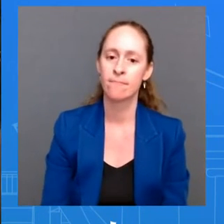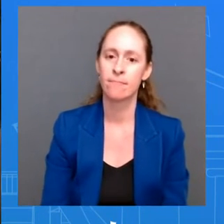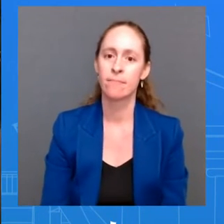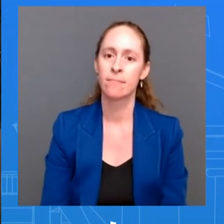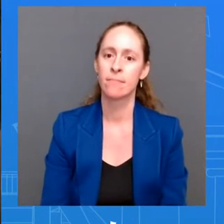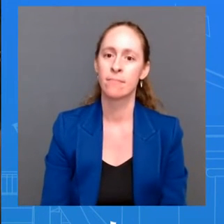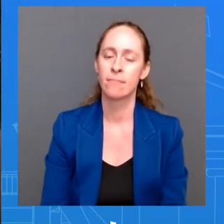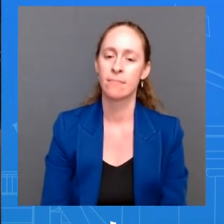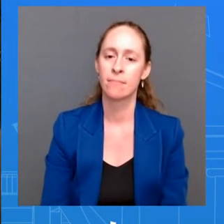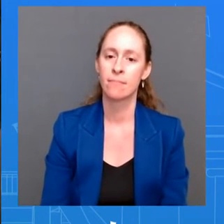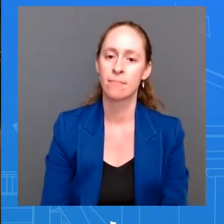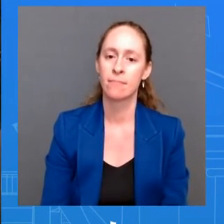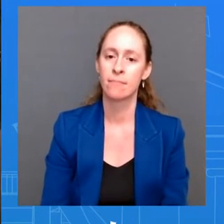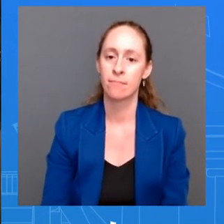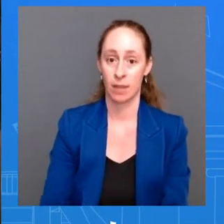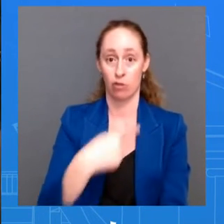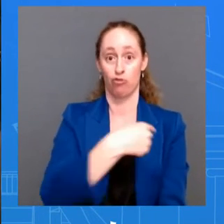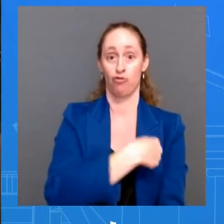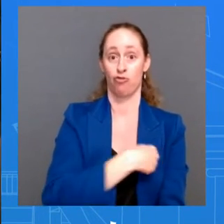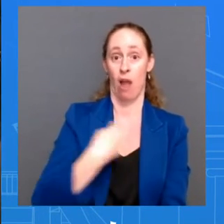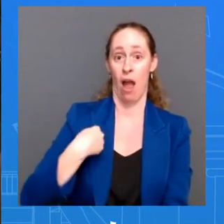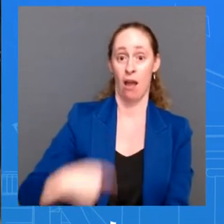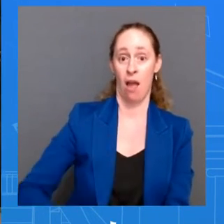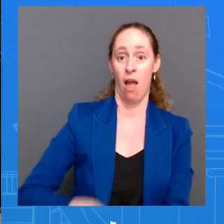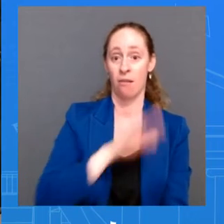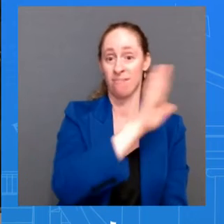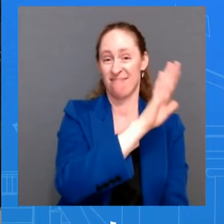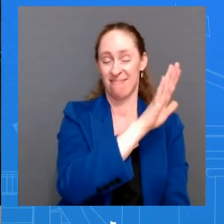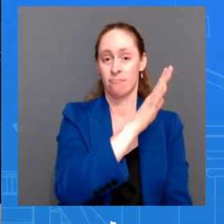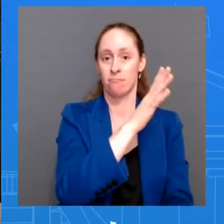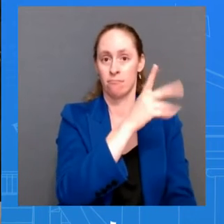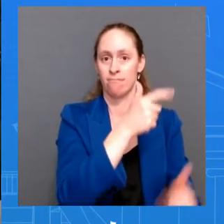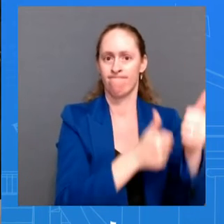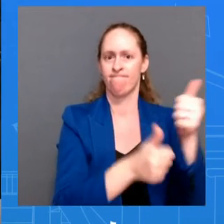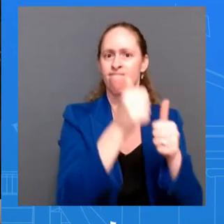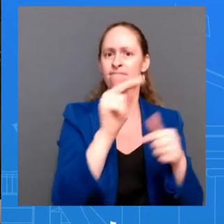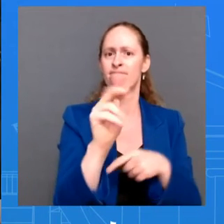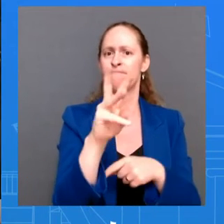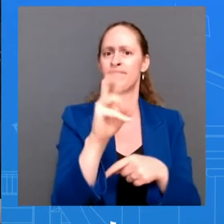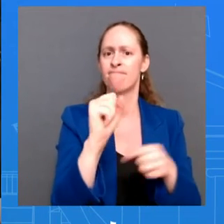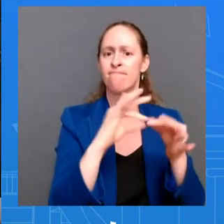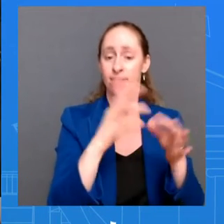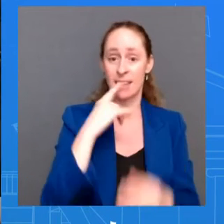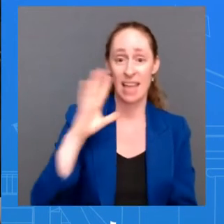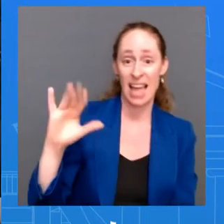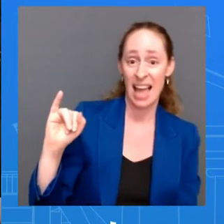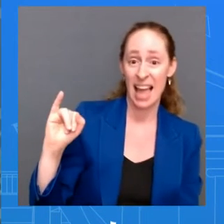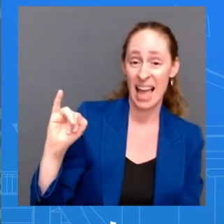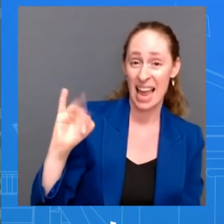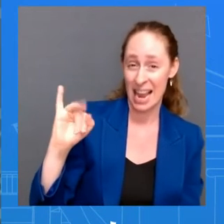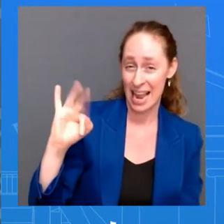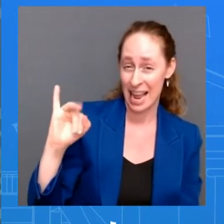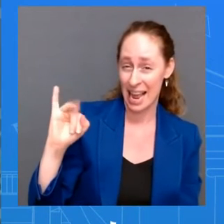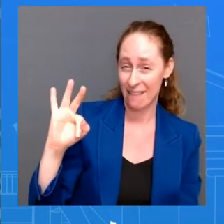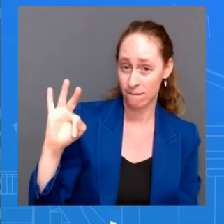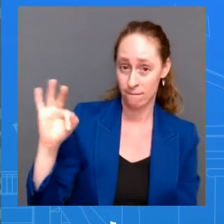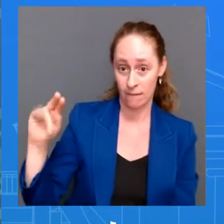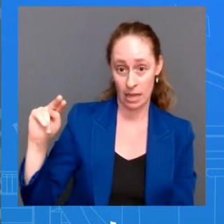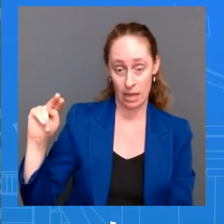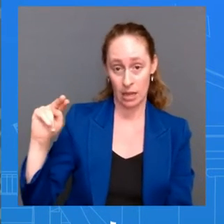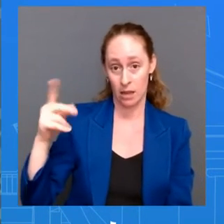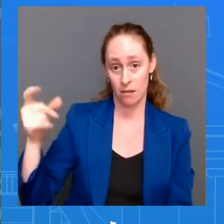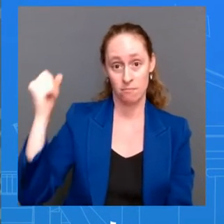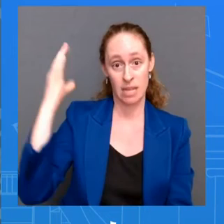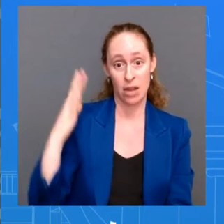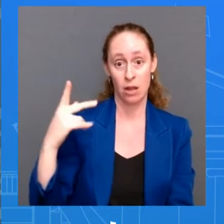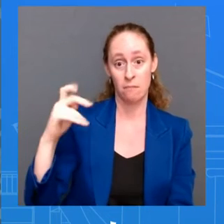Pelosi tries to go to Taiwan, her plane could be shot down. Does the president have a response to that? You know, I've been